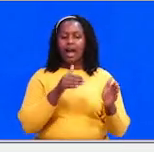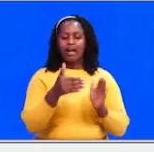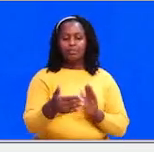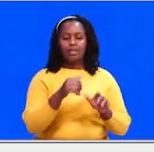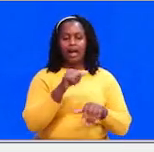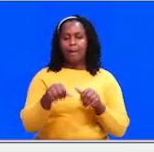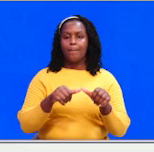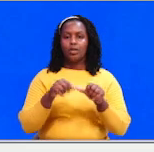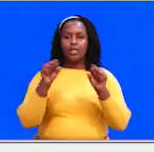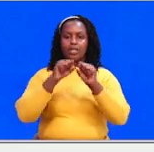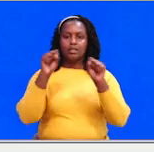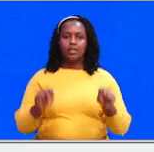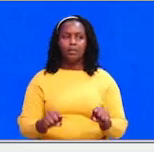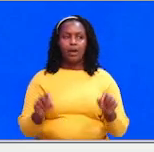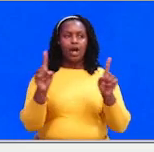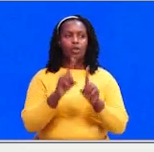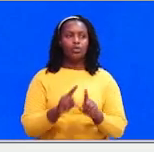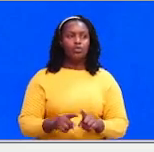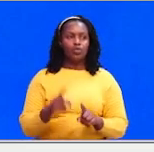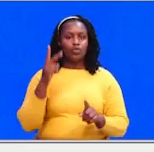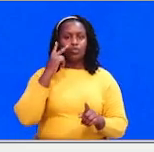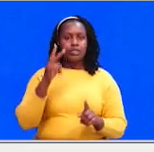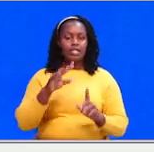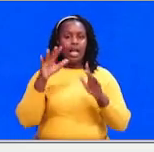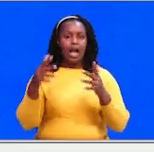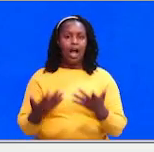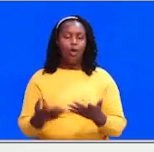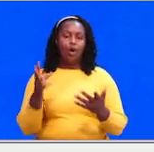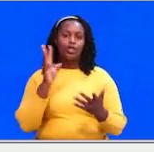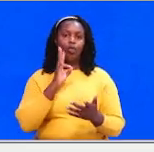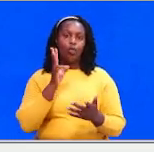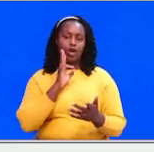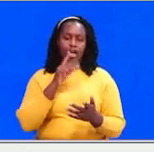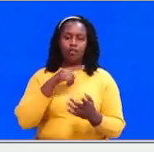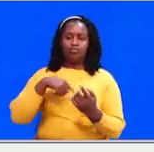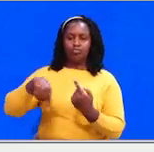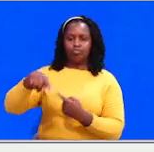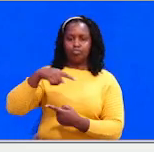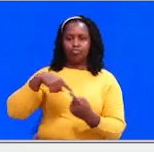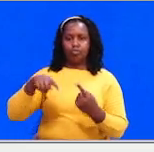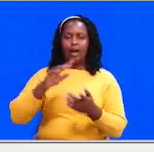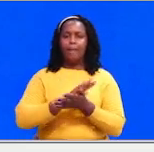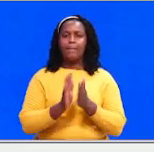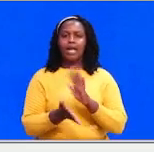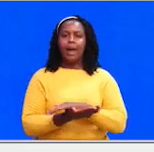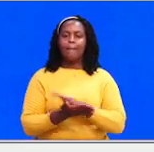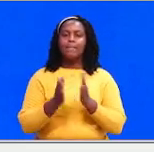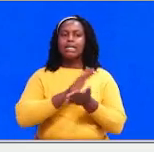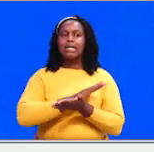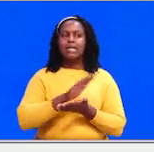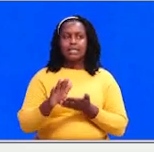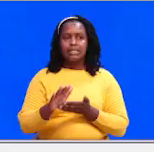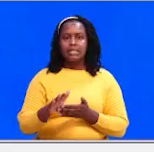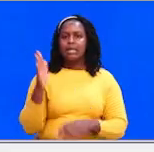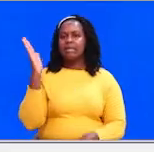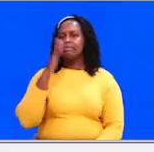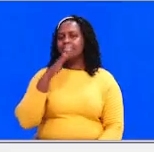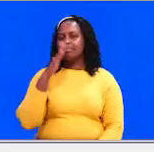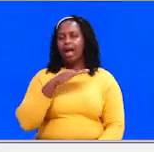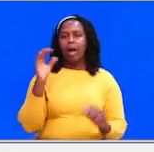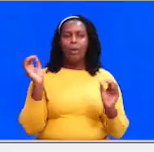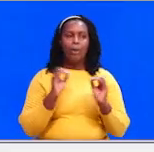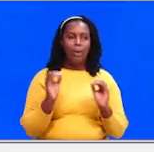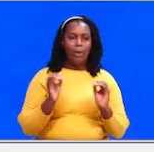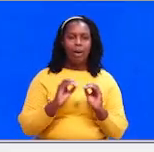about this system, and the fact that the water comes out when it is very clean. Like you've already seen, it comes out odorless and